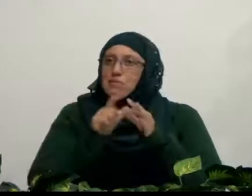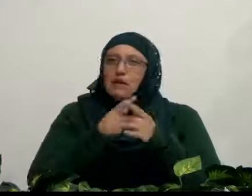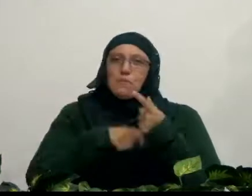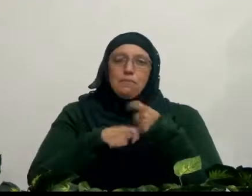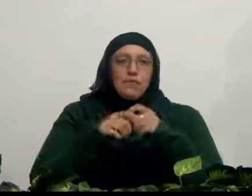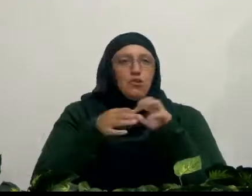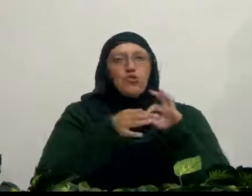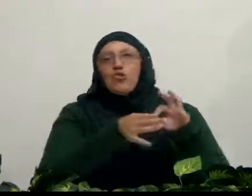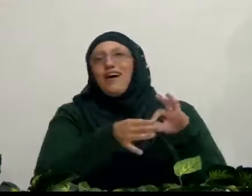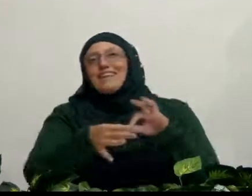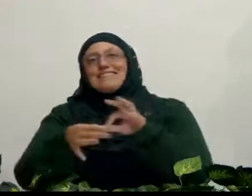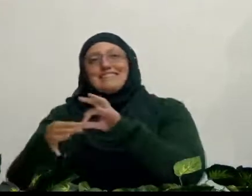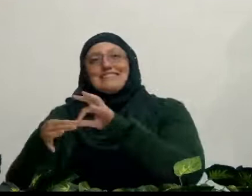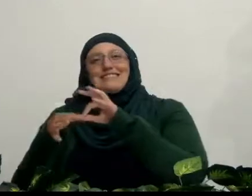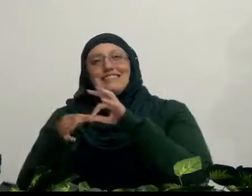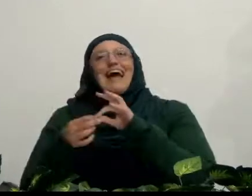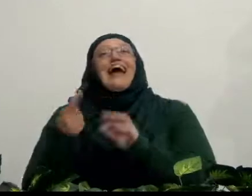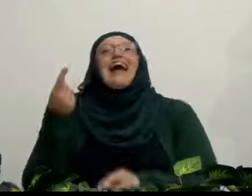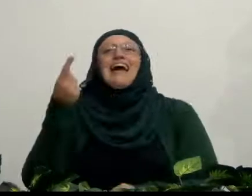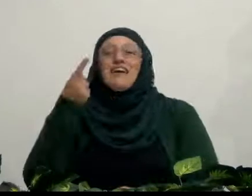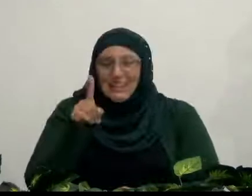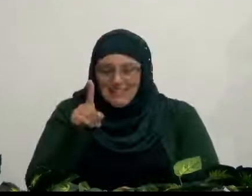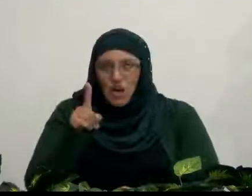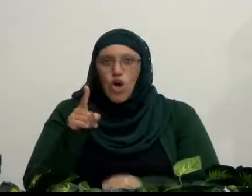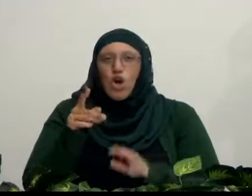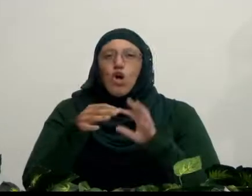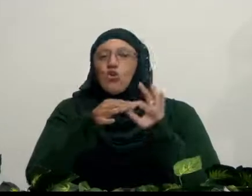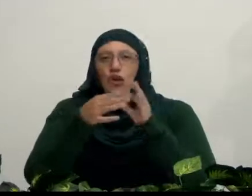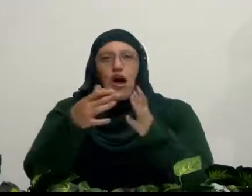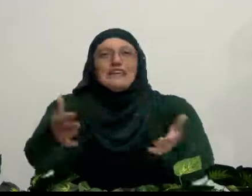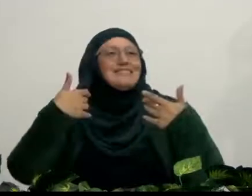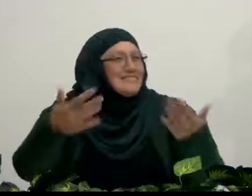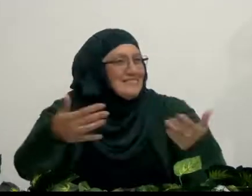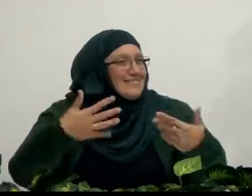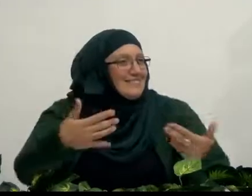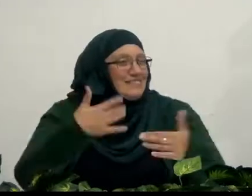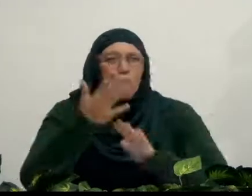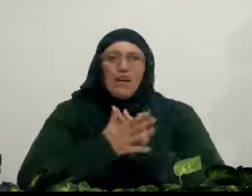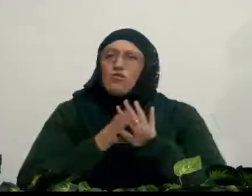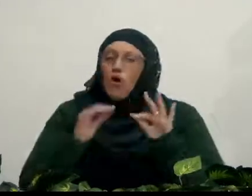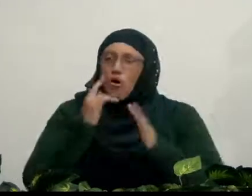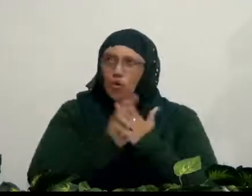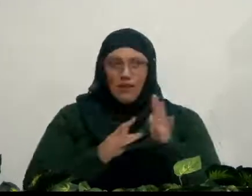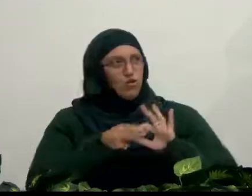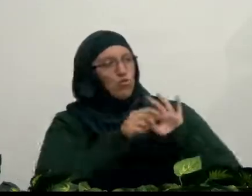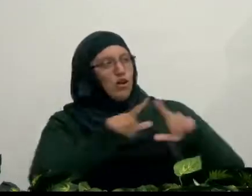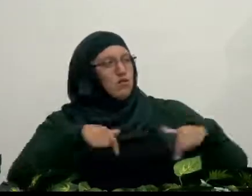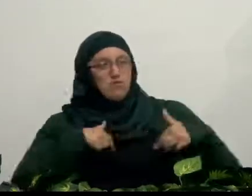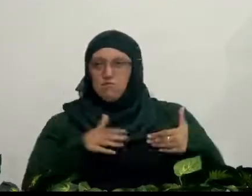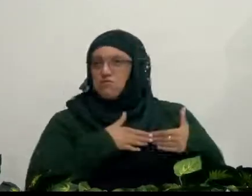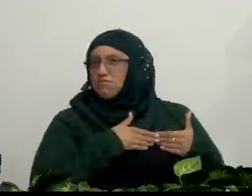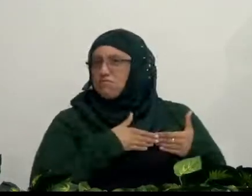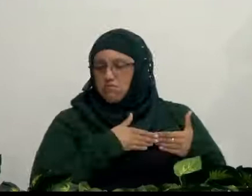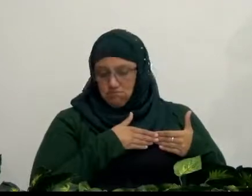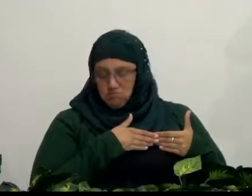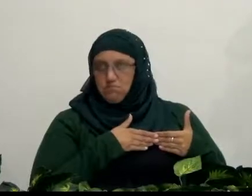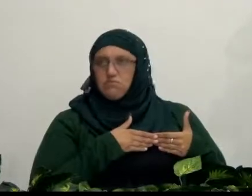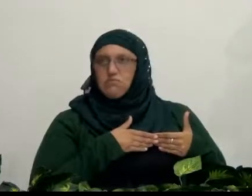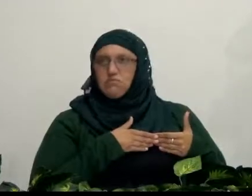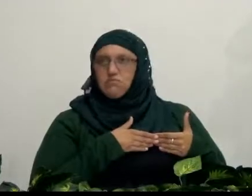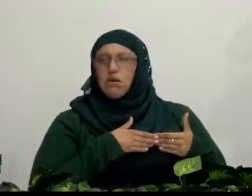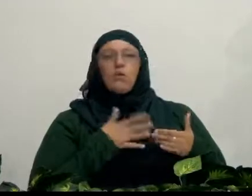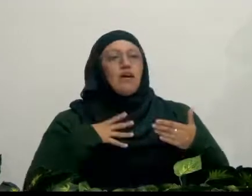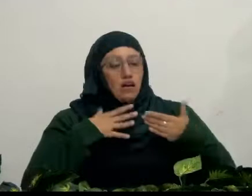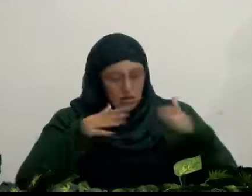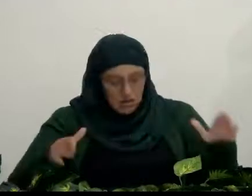further, to be uniting, so that we can accommodate every time any new face comes, hala, hala, hala,